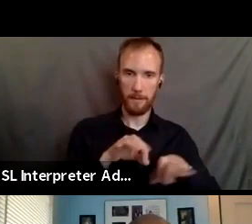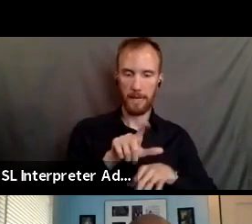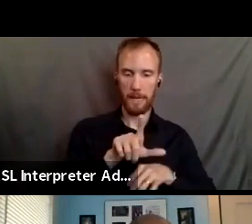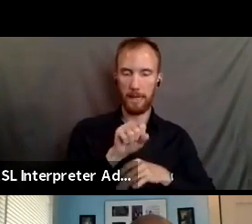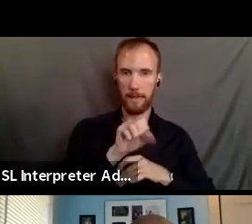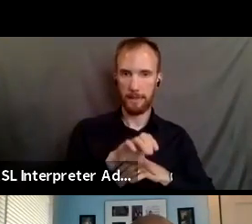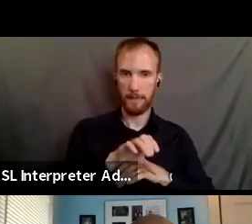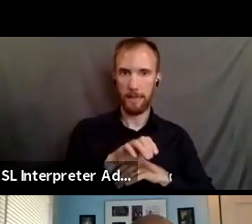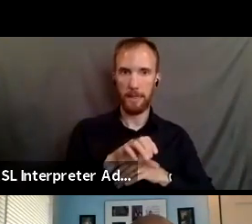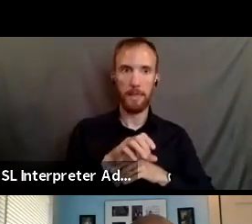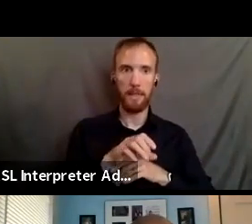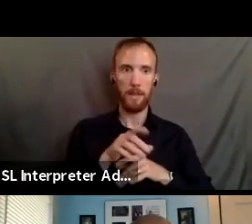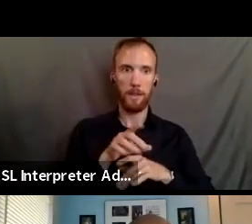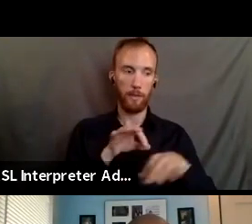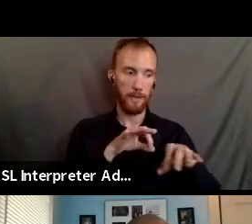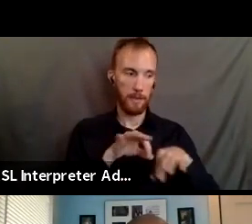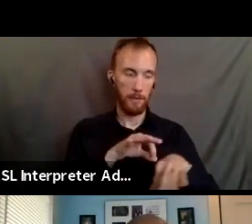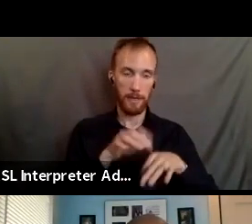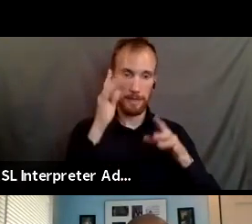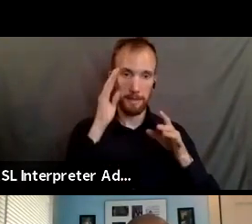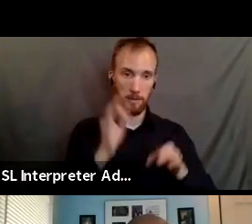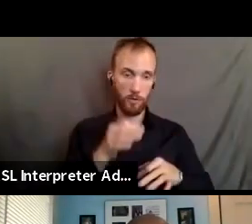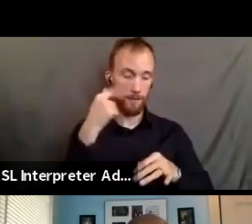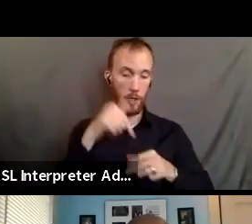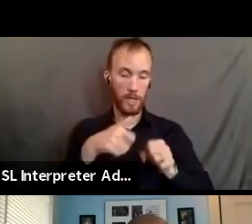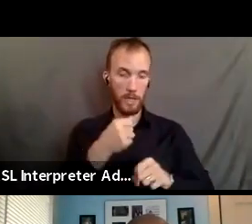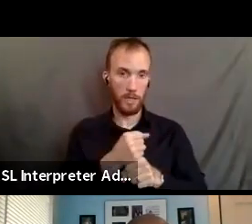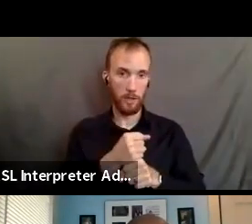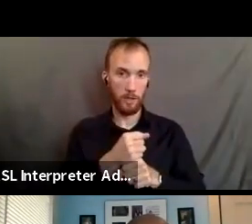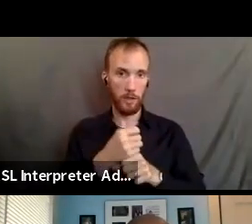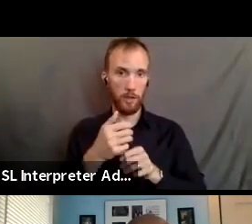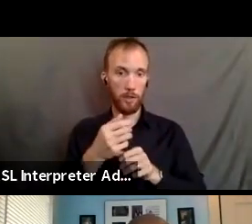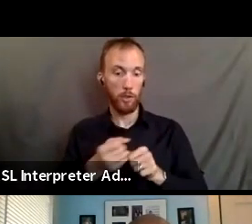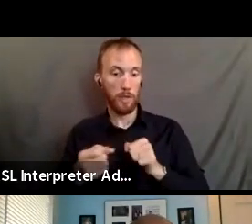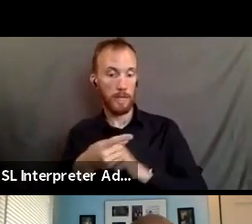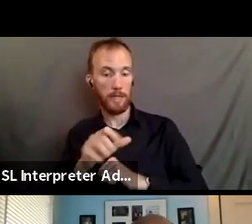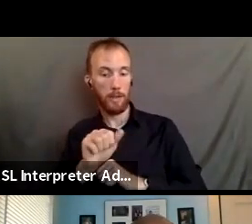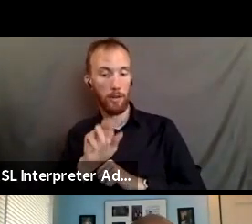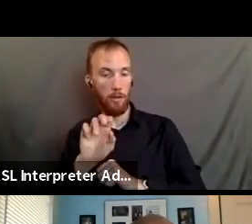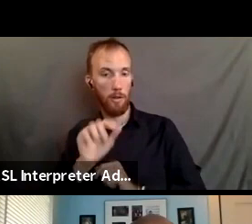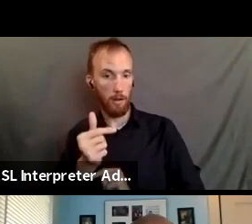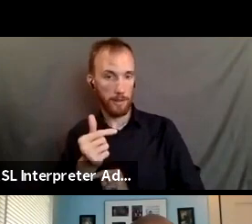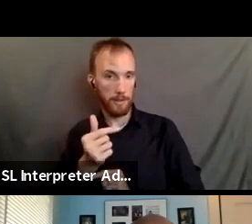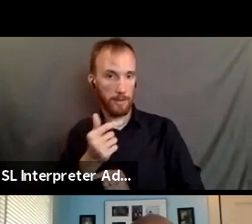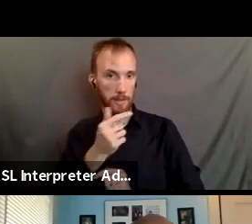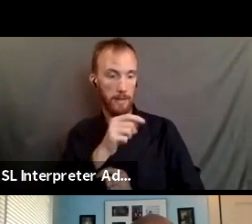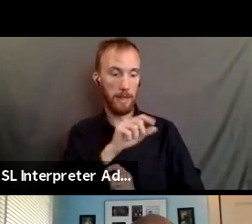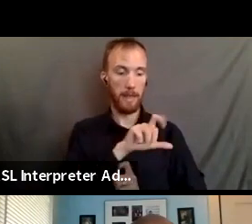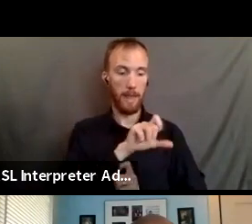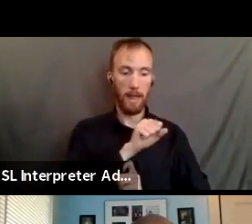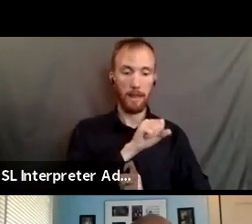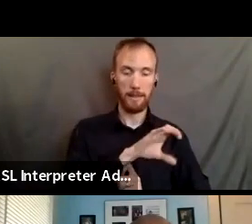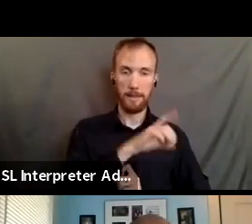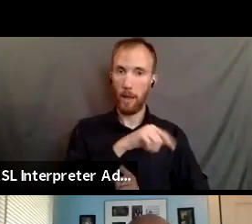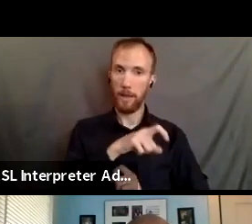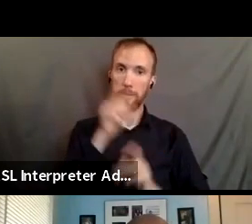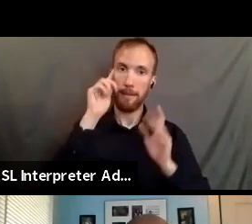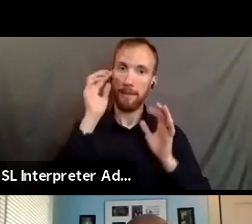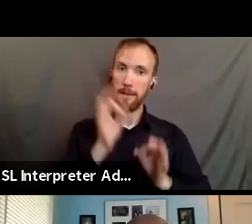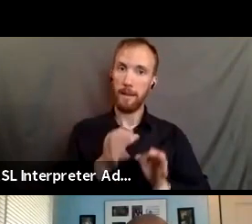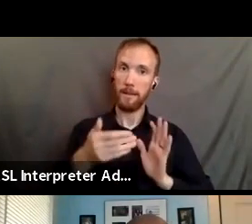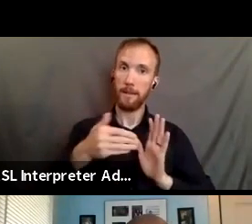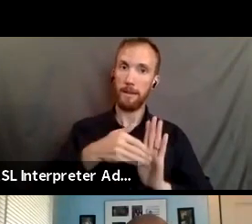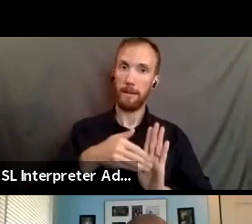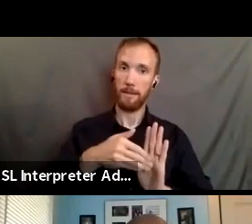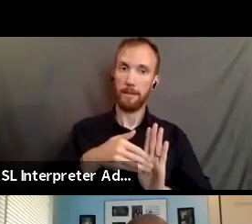so next august my understanding is that they would be making a decision again and for them to have a real